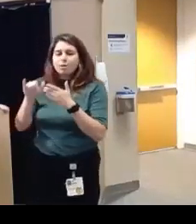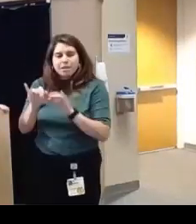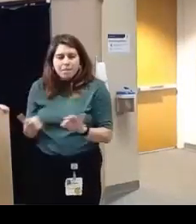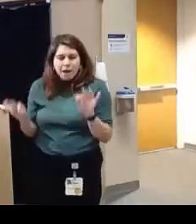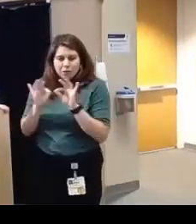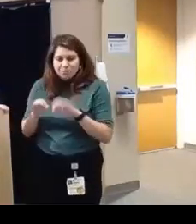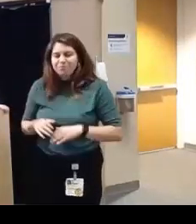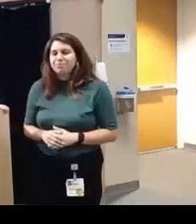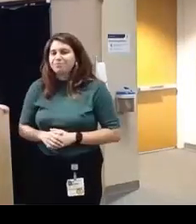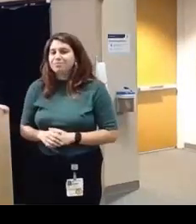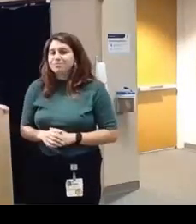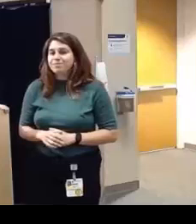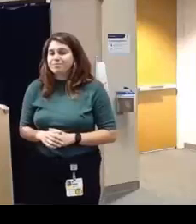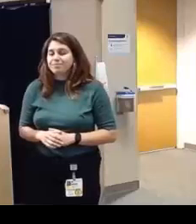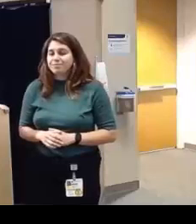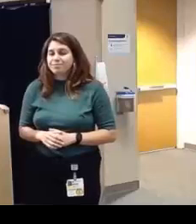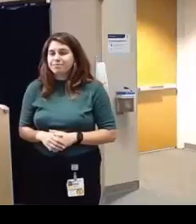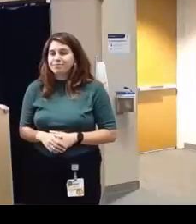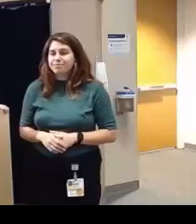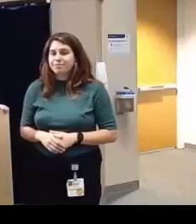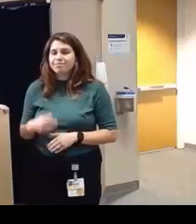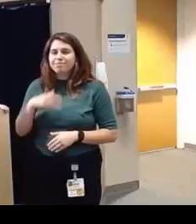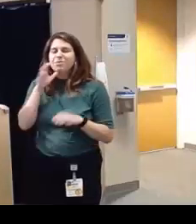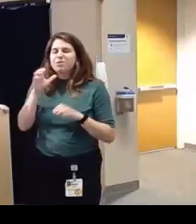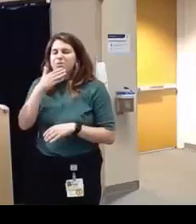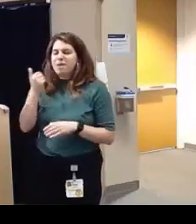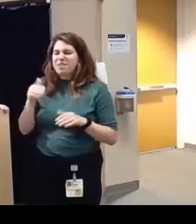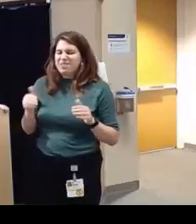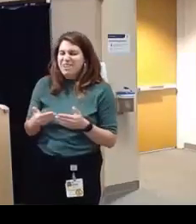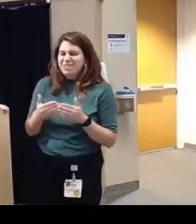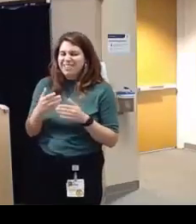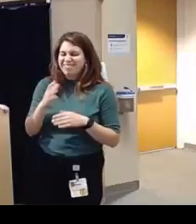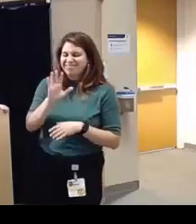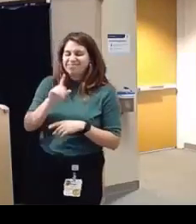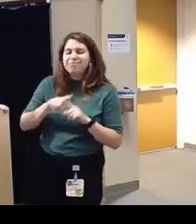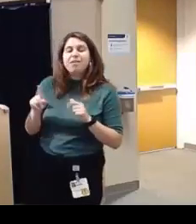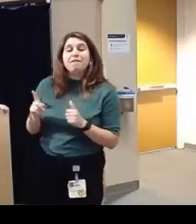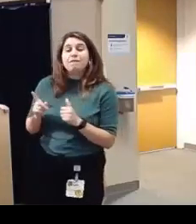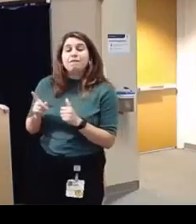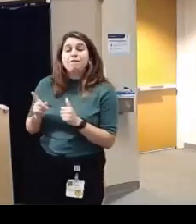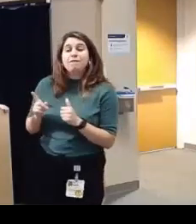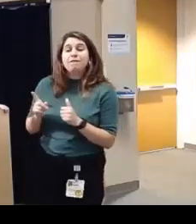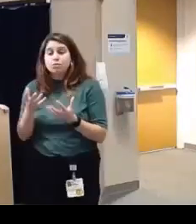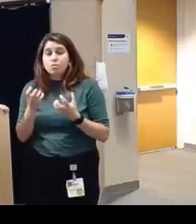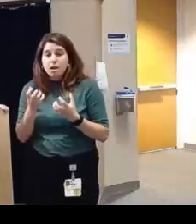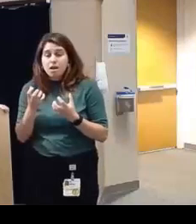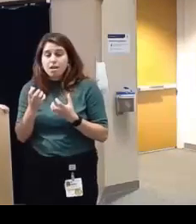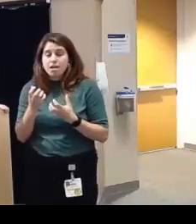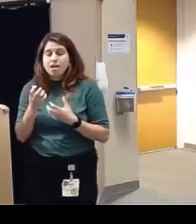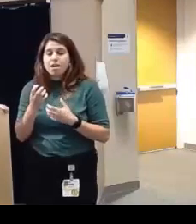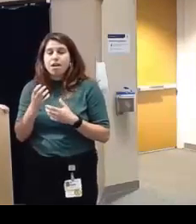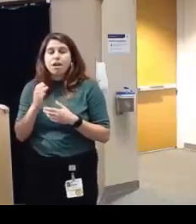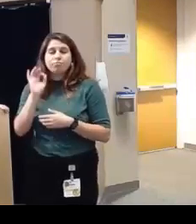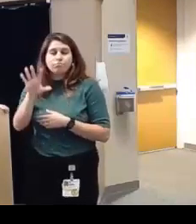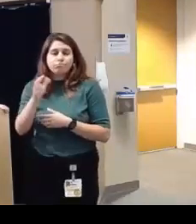Matter. I'll give her a better introduction than that in a minute, but before I do, I want to just